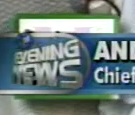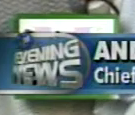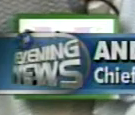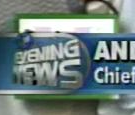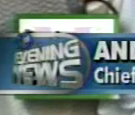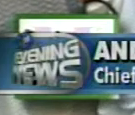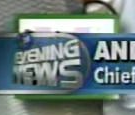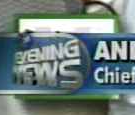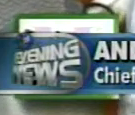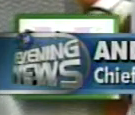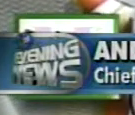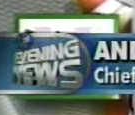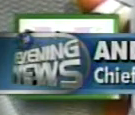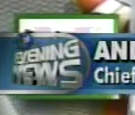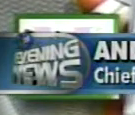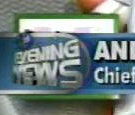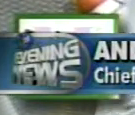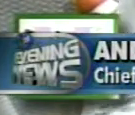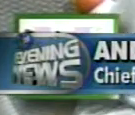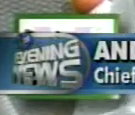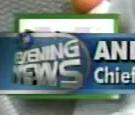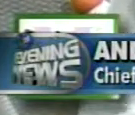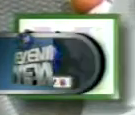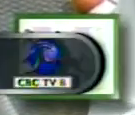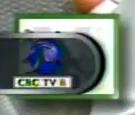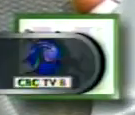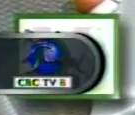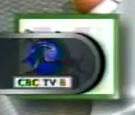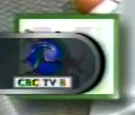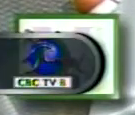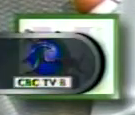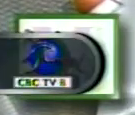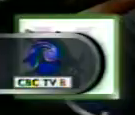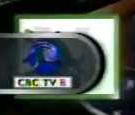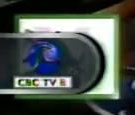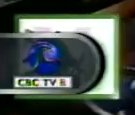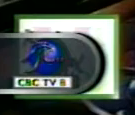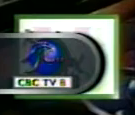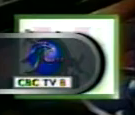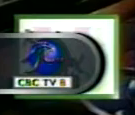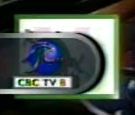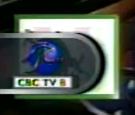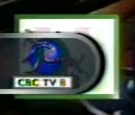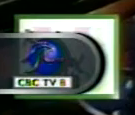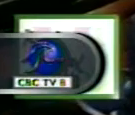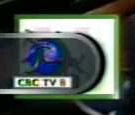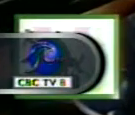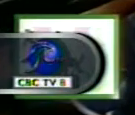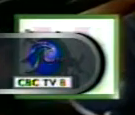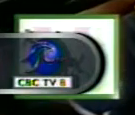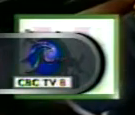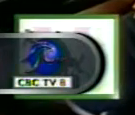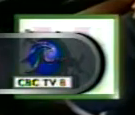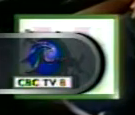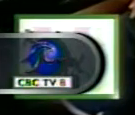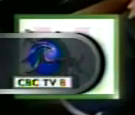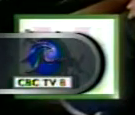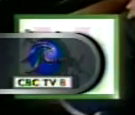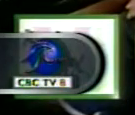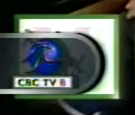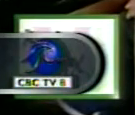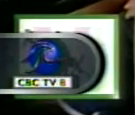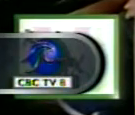offer a channel like Trident 10, like Caribbean Cooking Channel, to those providers within the U.S.